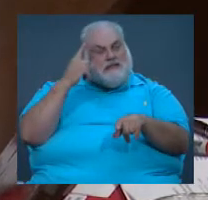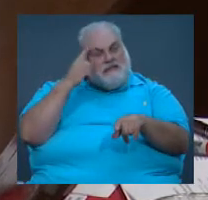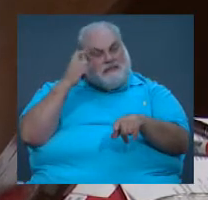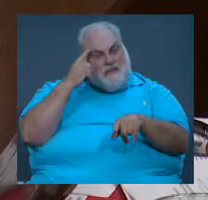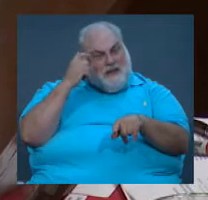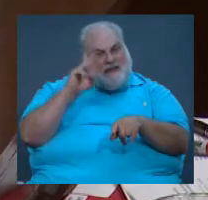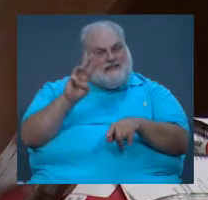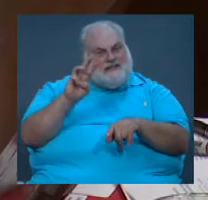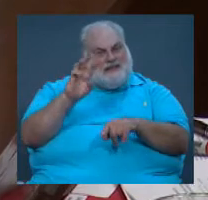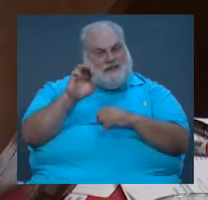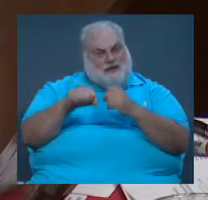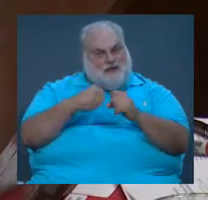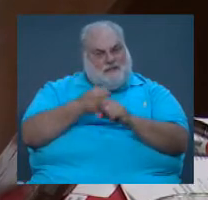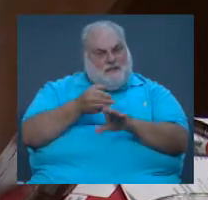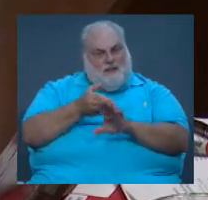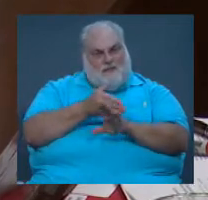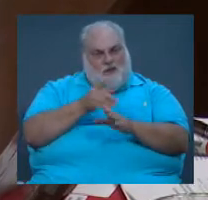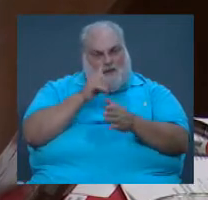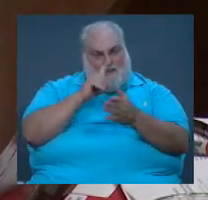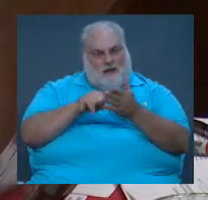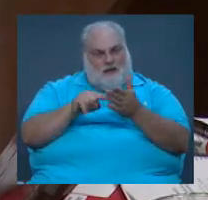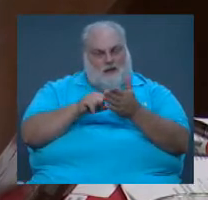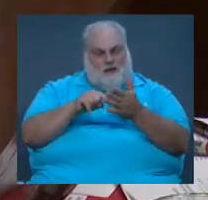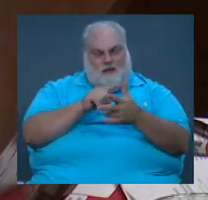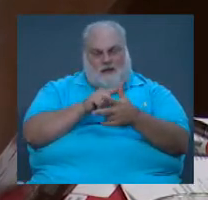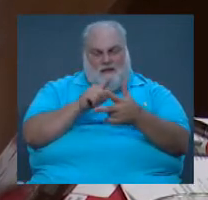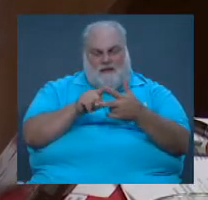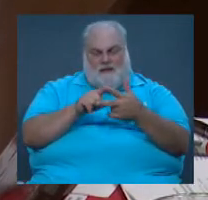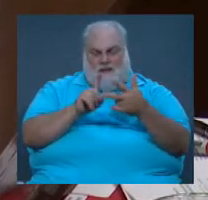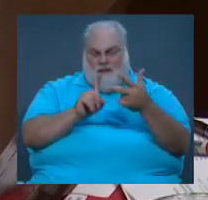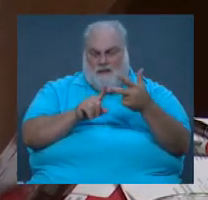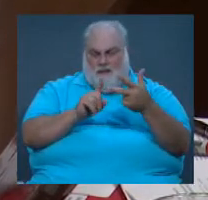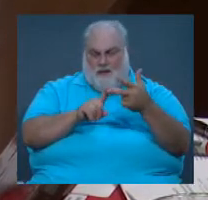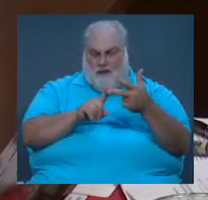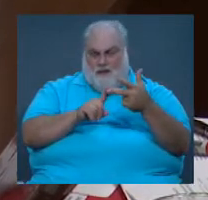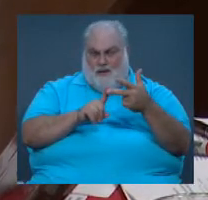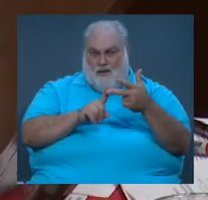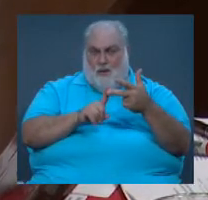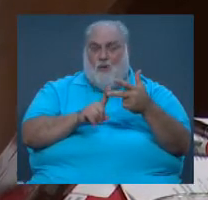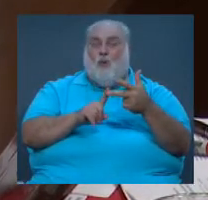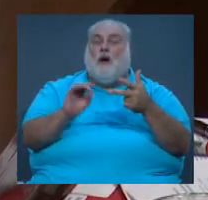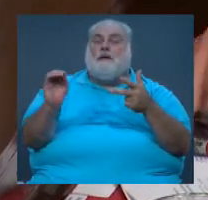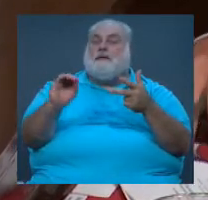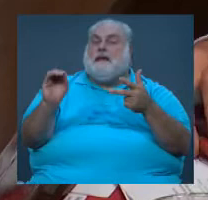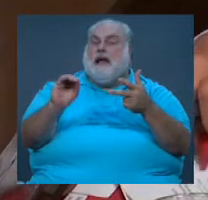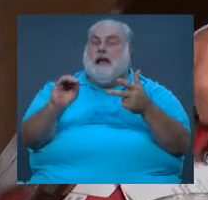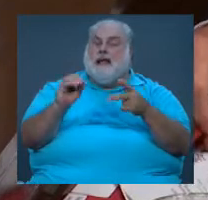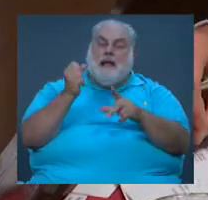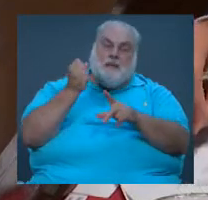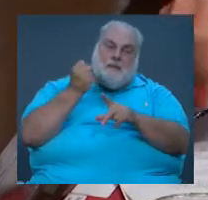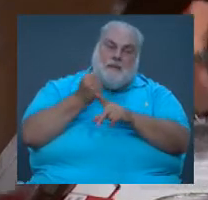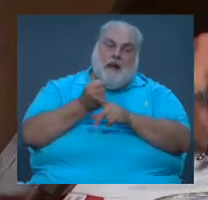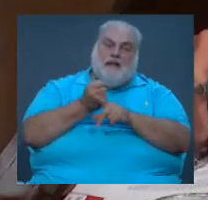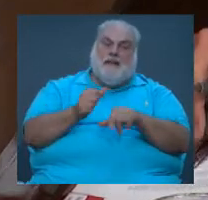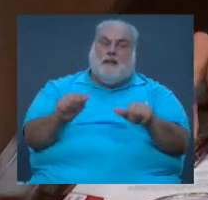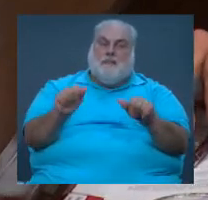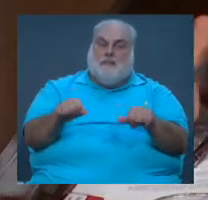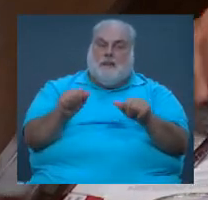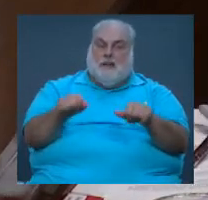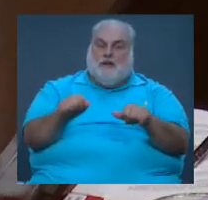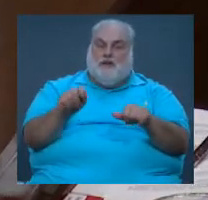inspected. And I forgot what the third one was. There was a third one. None of it impacts the ability